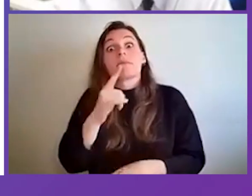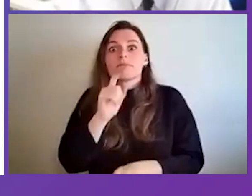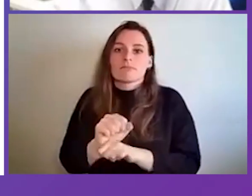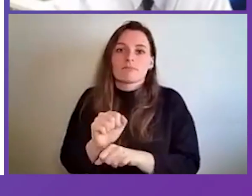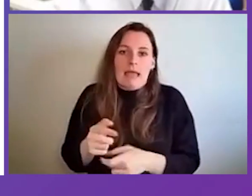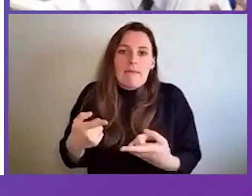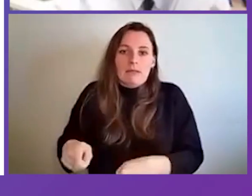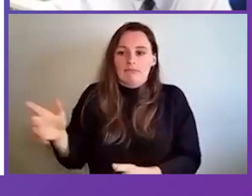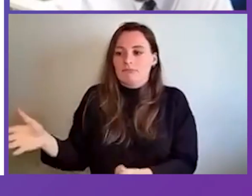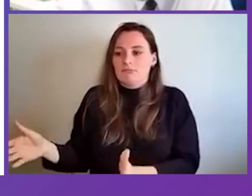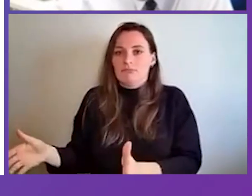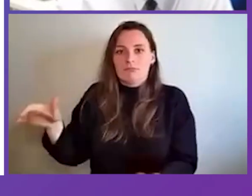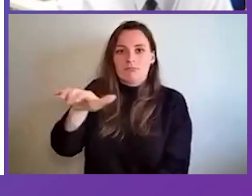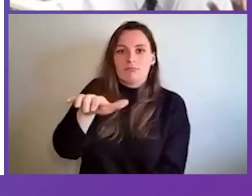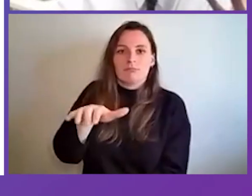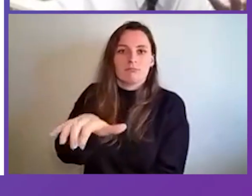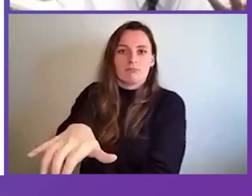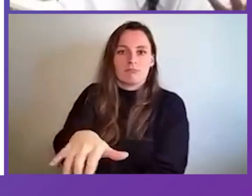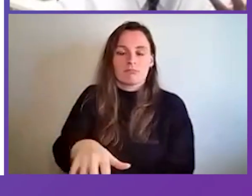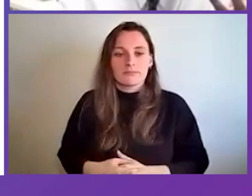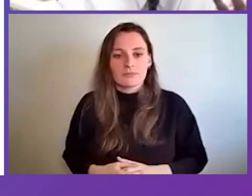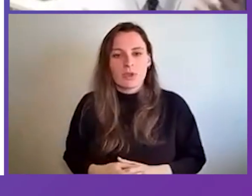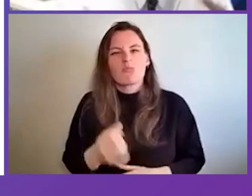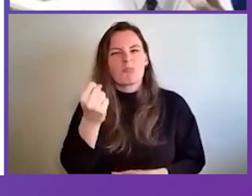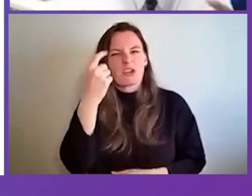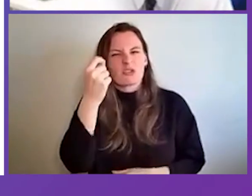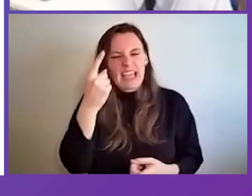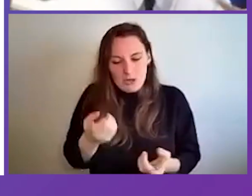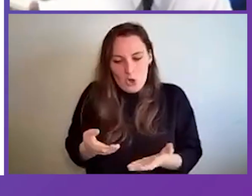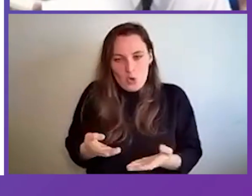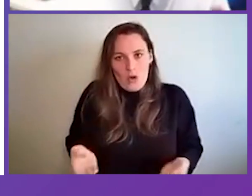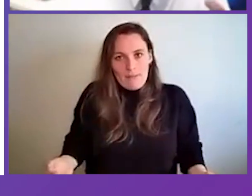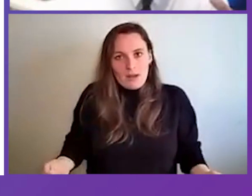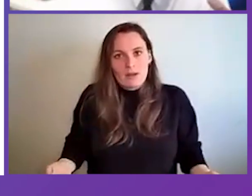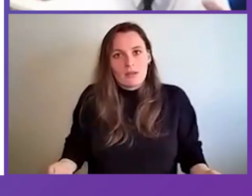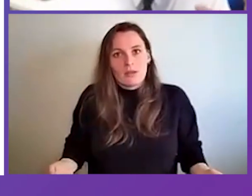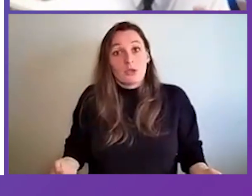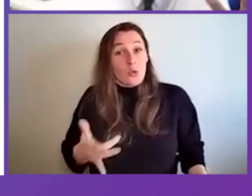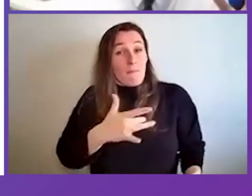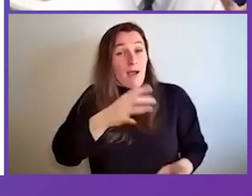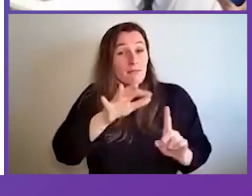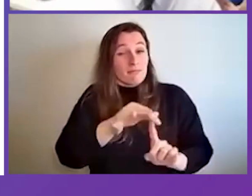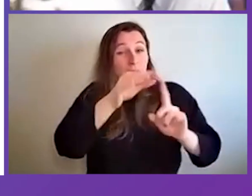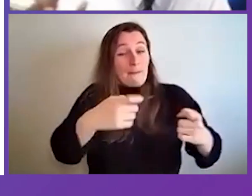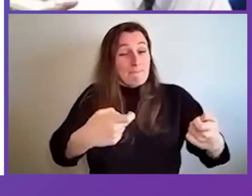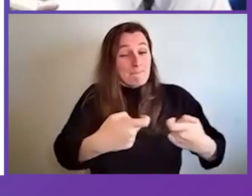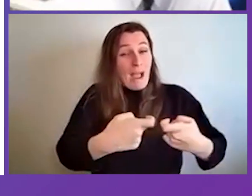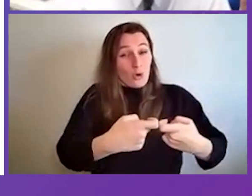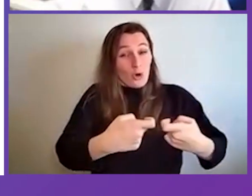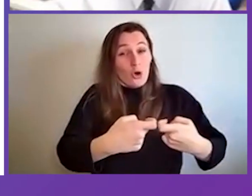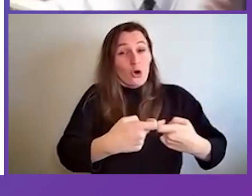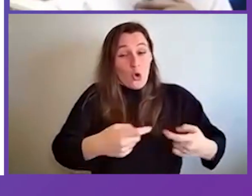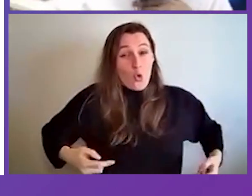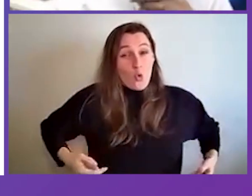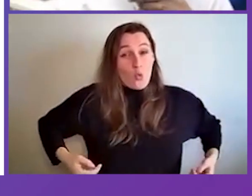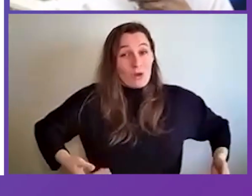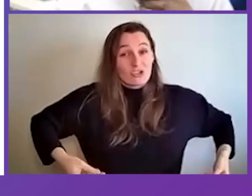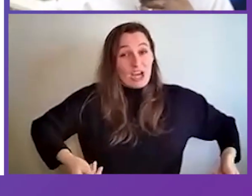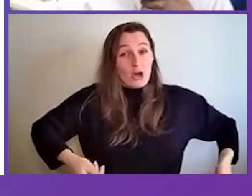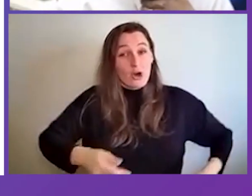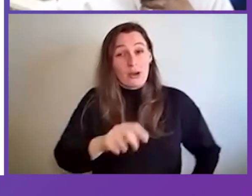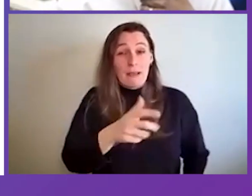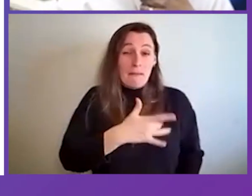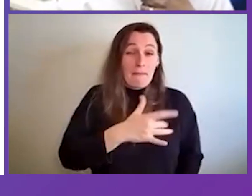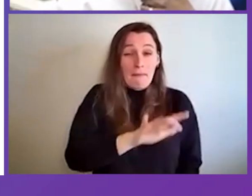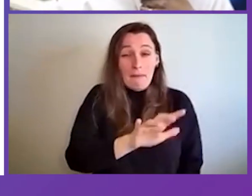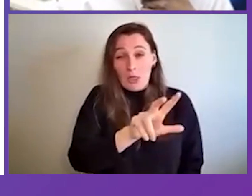that these devices are very heavy, and especially powered wheelchairs, 350 pounds. turning them on their sides could be one of the